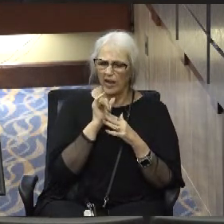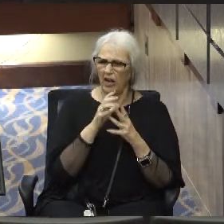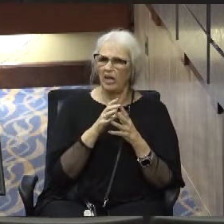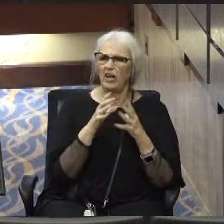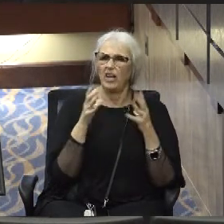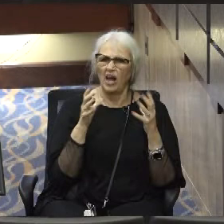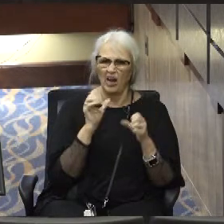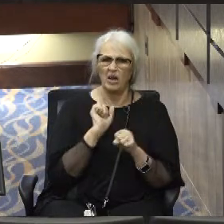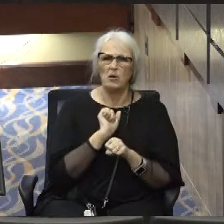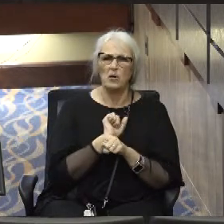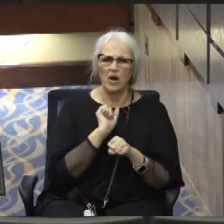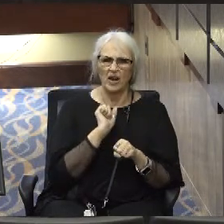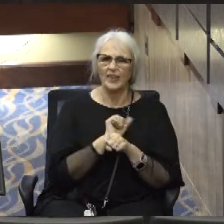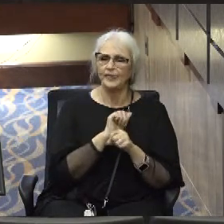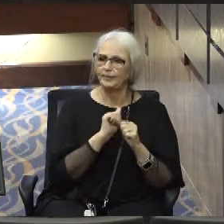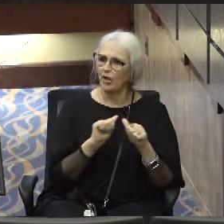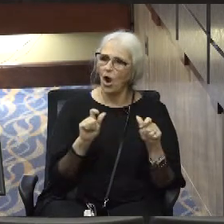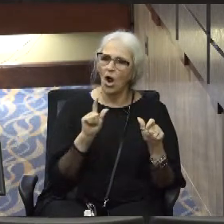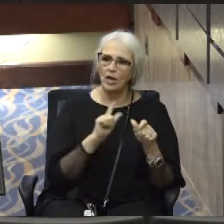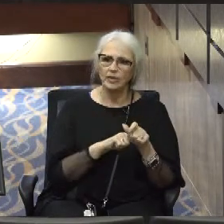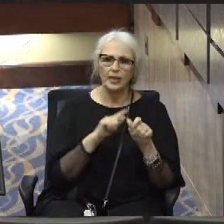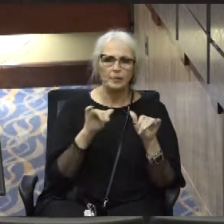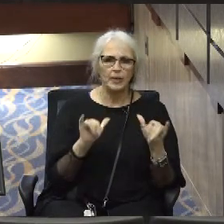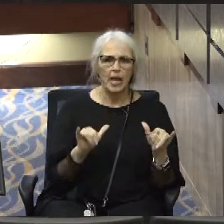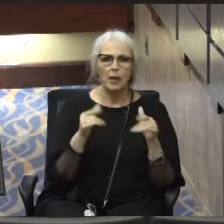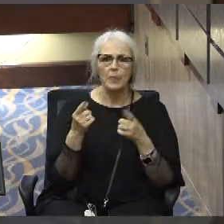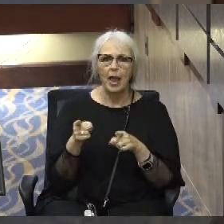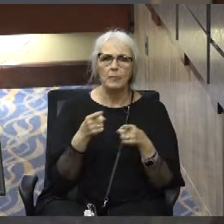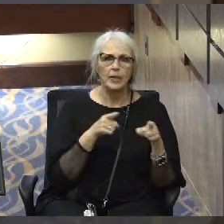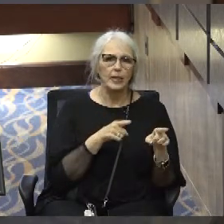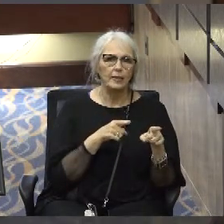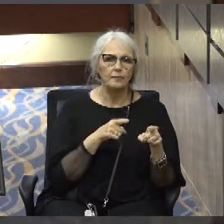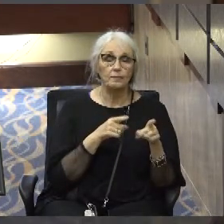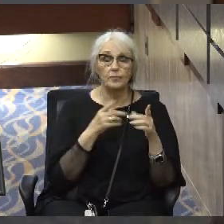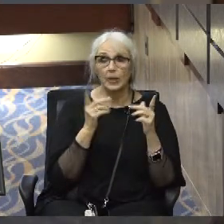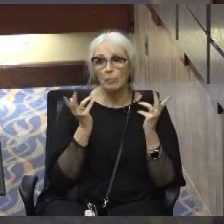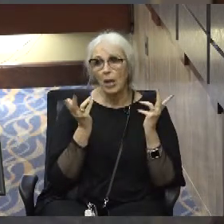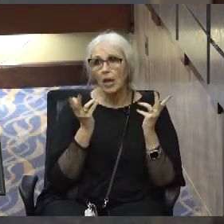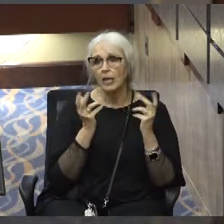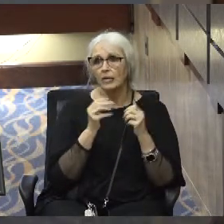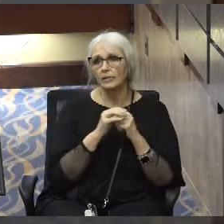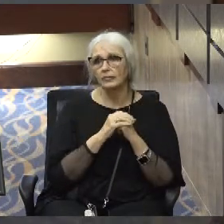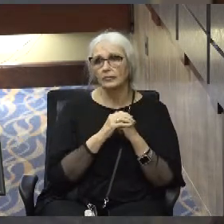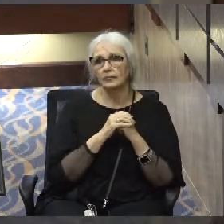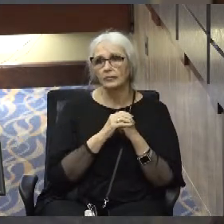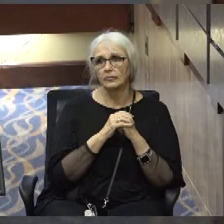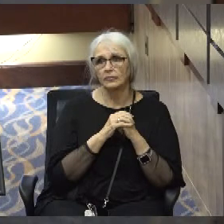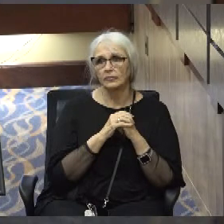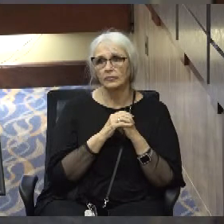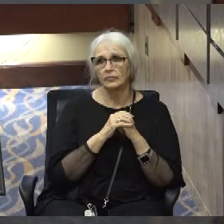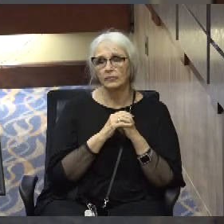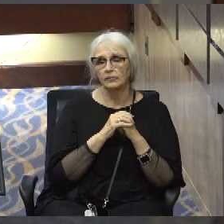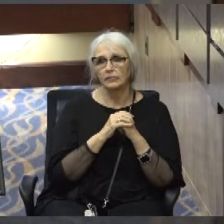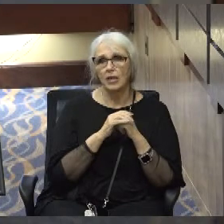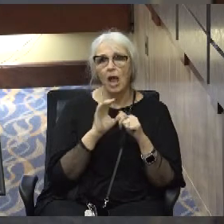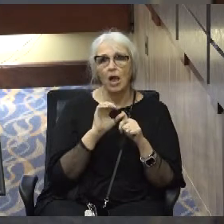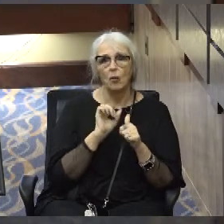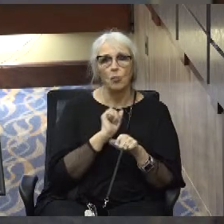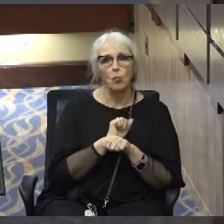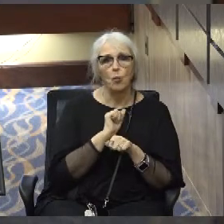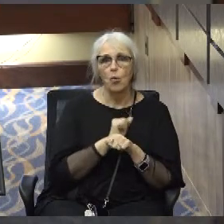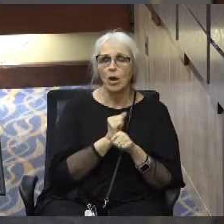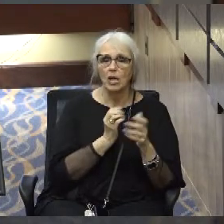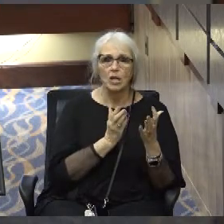and it is all happening at the same time, but nevertheless, we persisted and are working